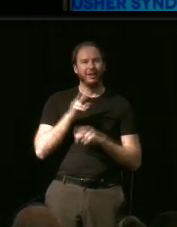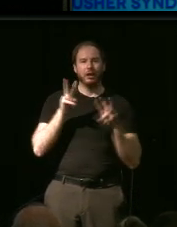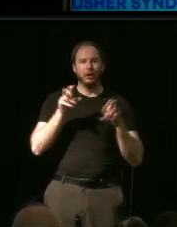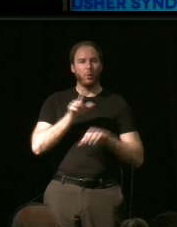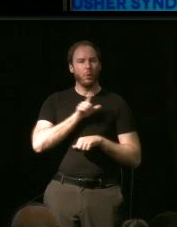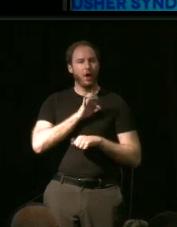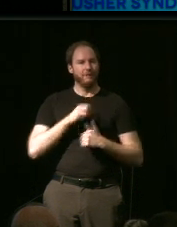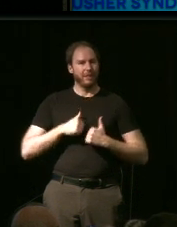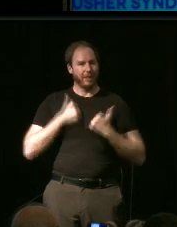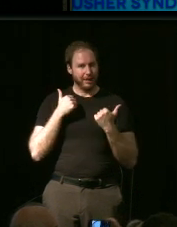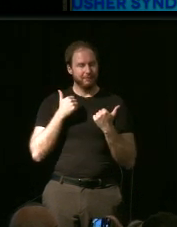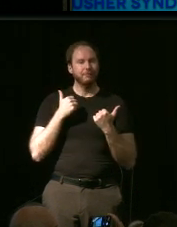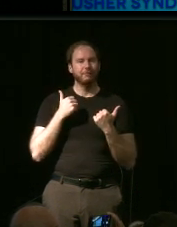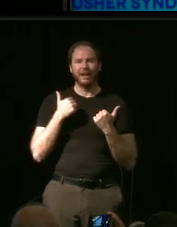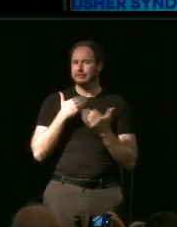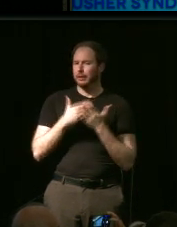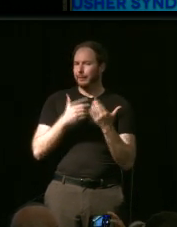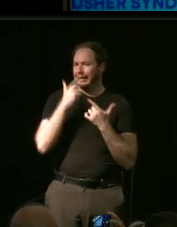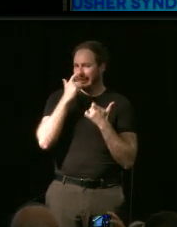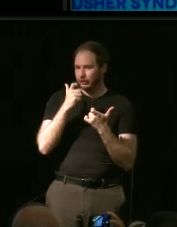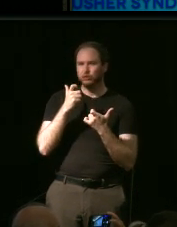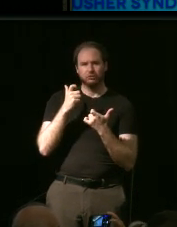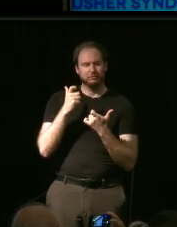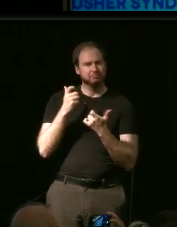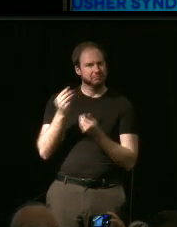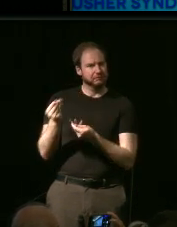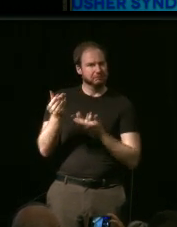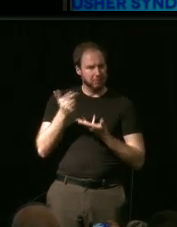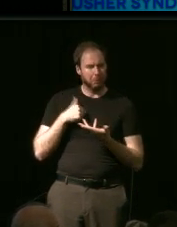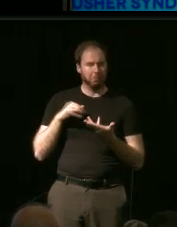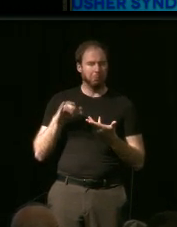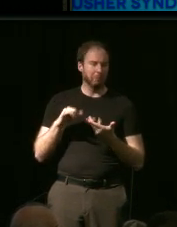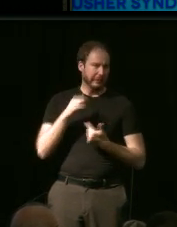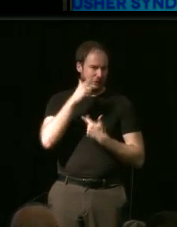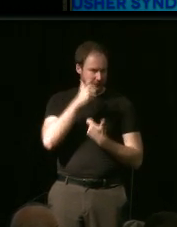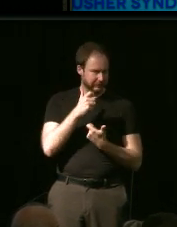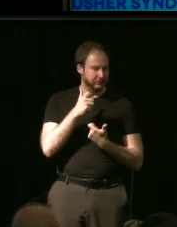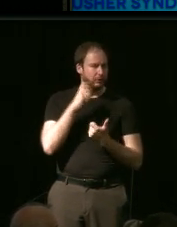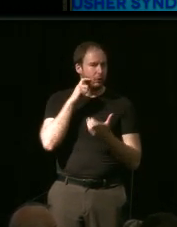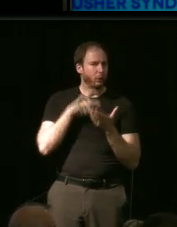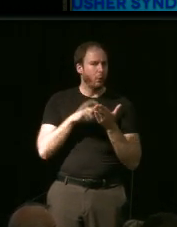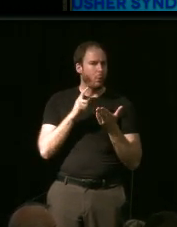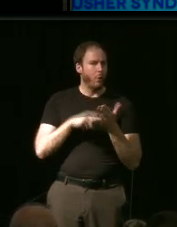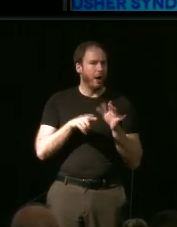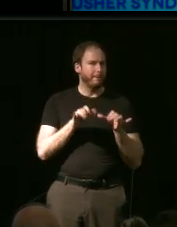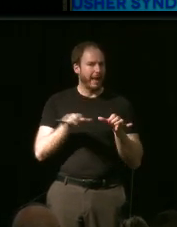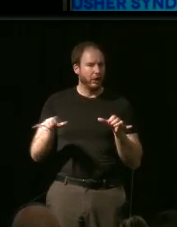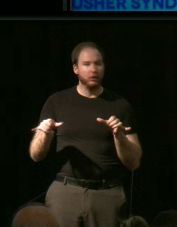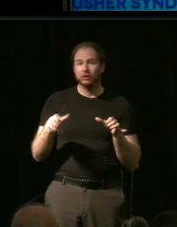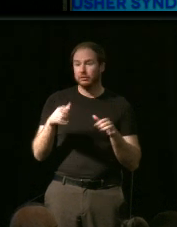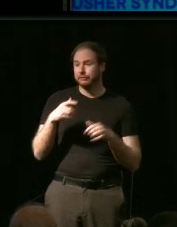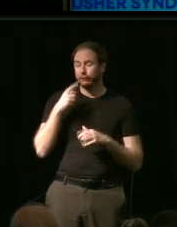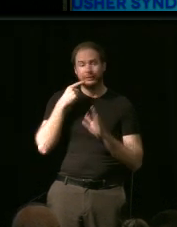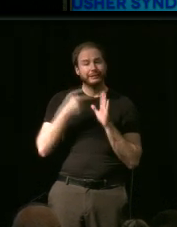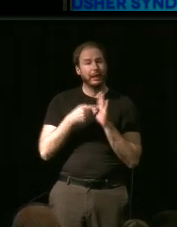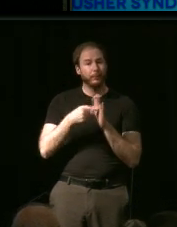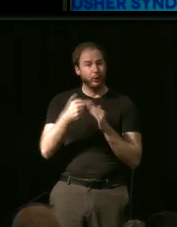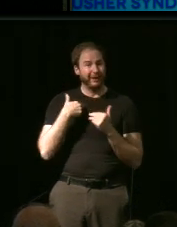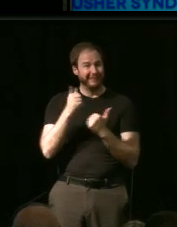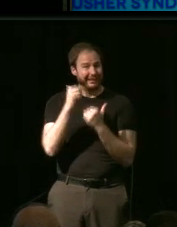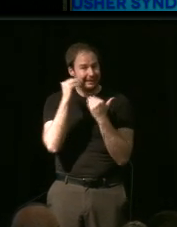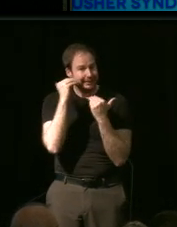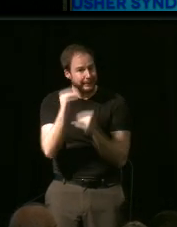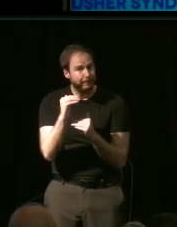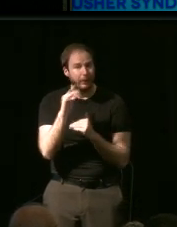quality of life data, there are some interesting things that came out. there's a question, are you limited in any way in any